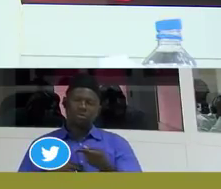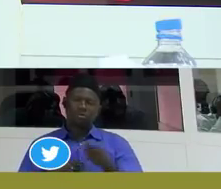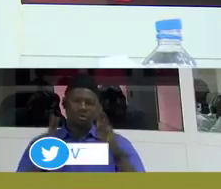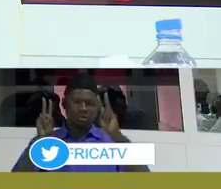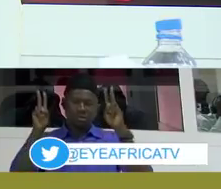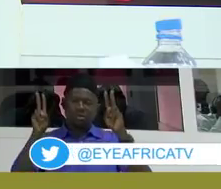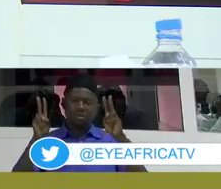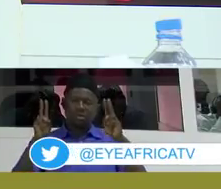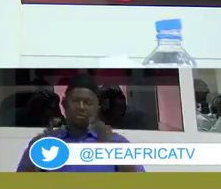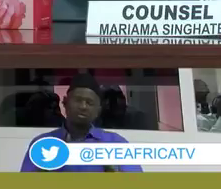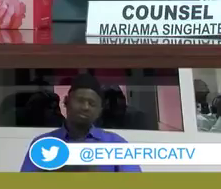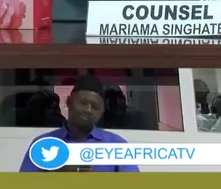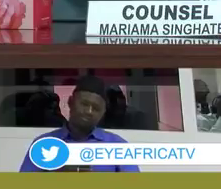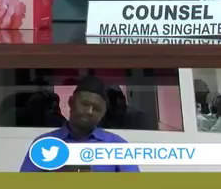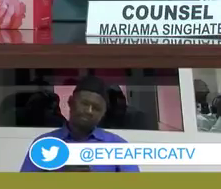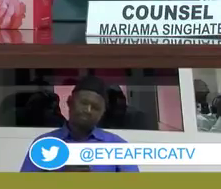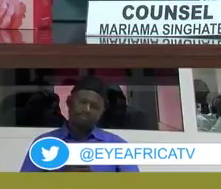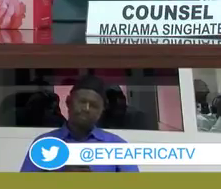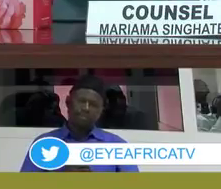Yahya."